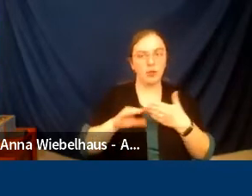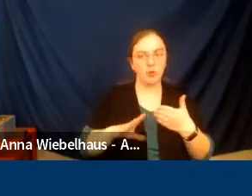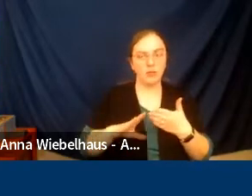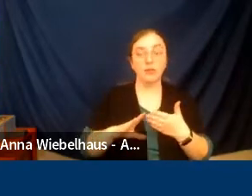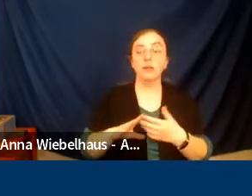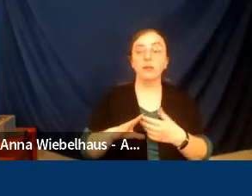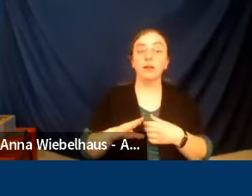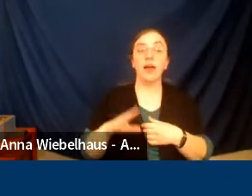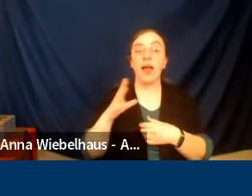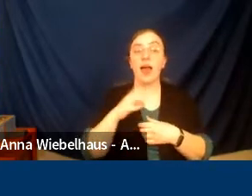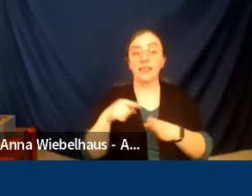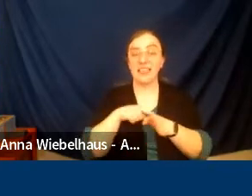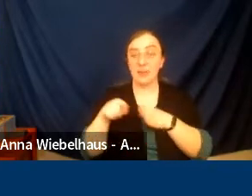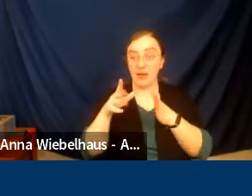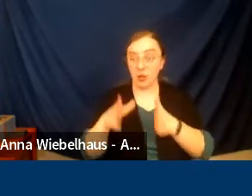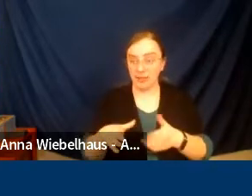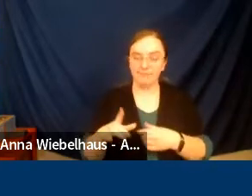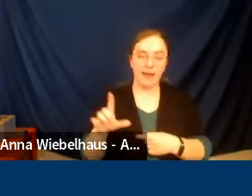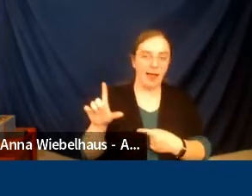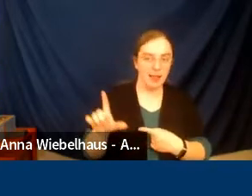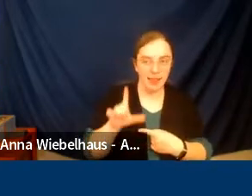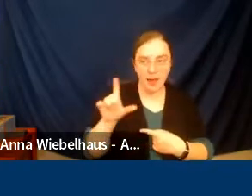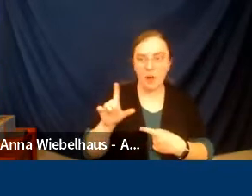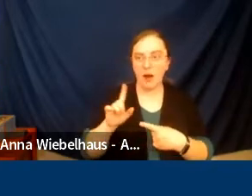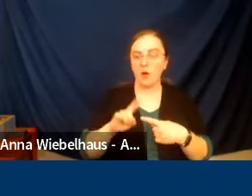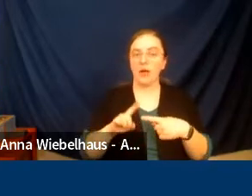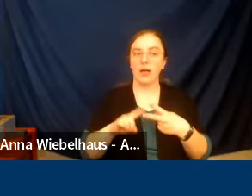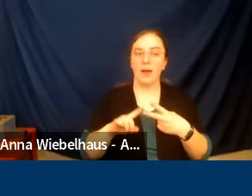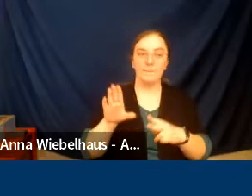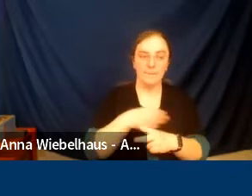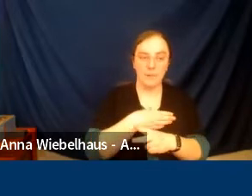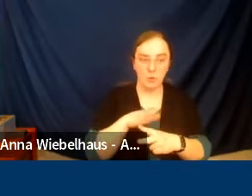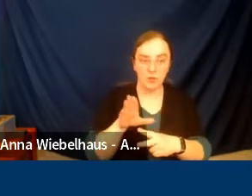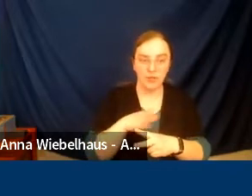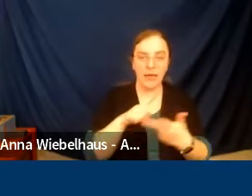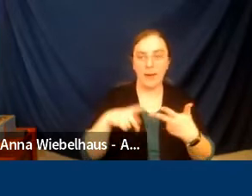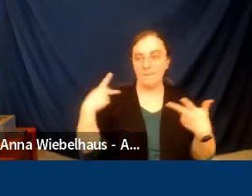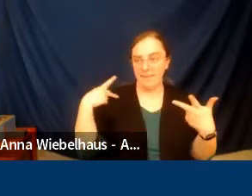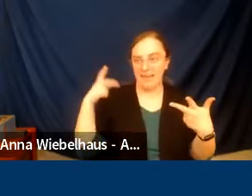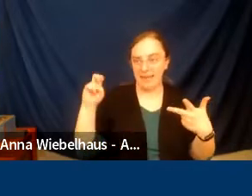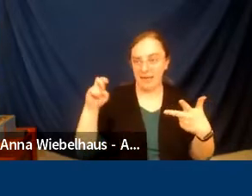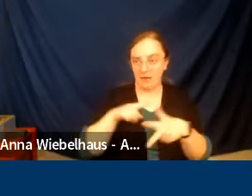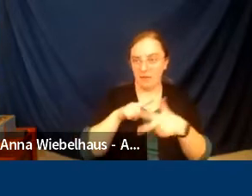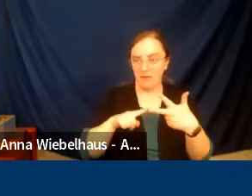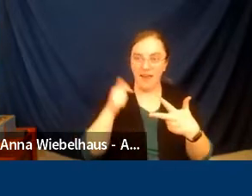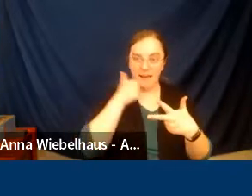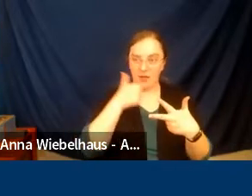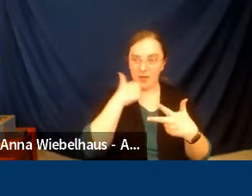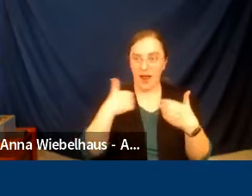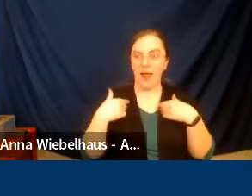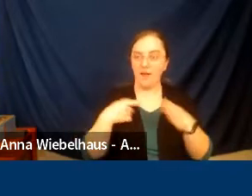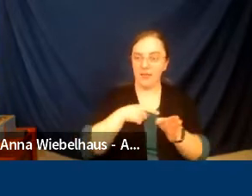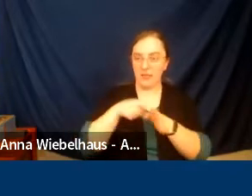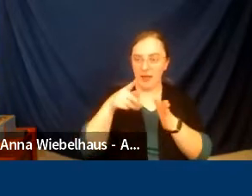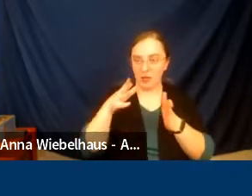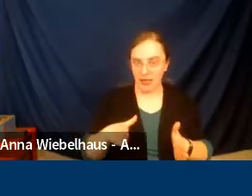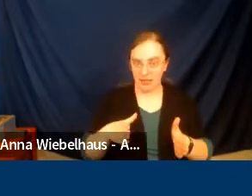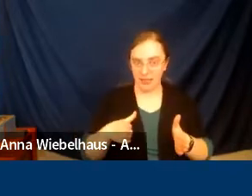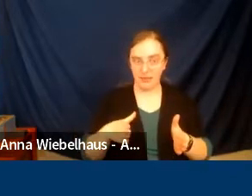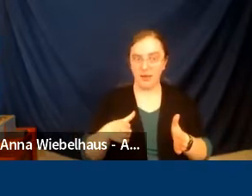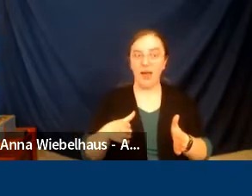specials that Libby talked about, either library, PE, or music. And then of course, during that free play time, again in the